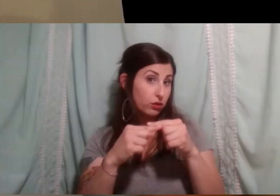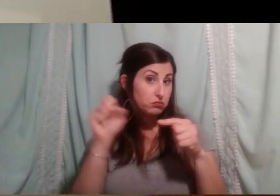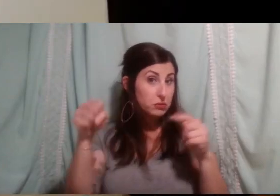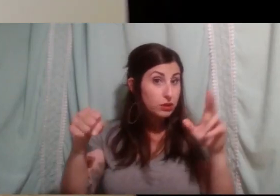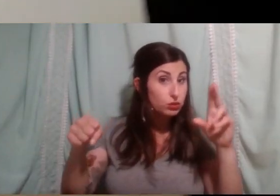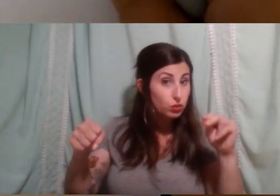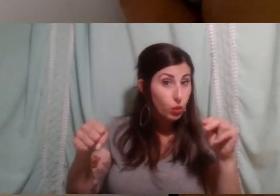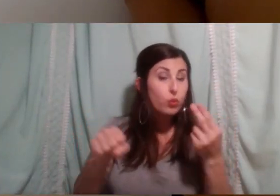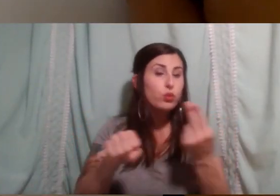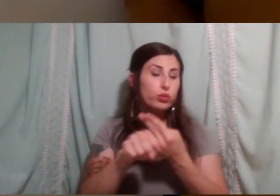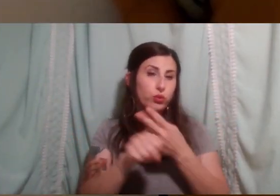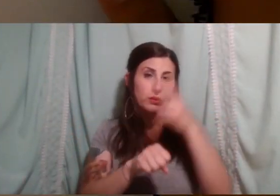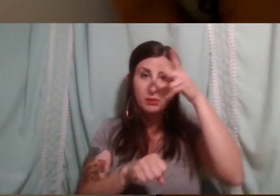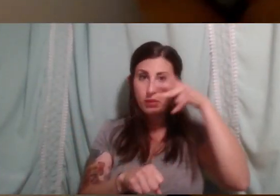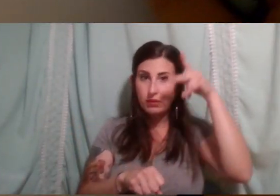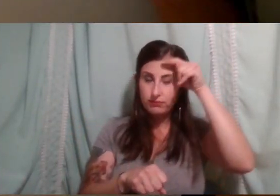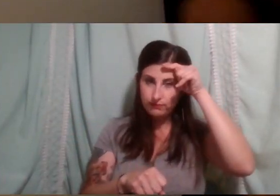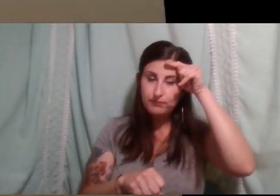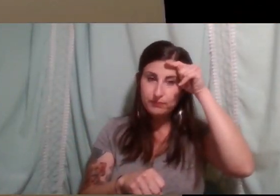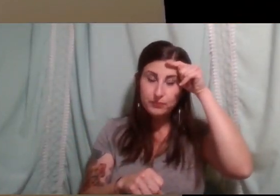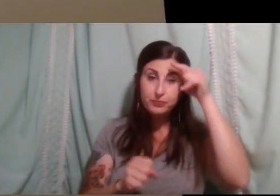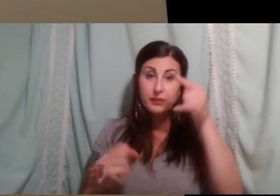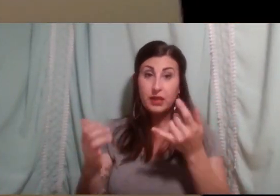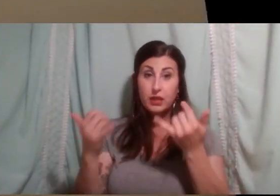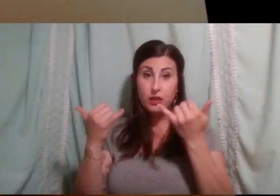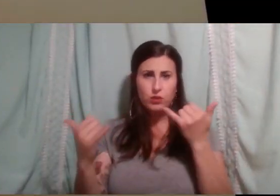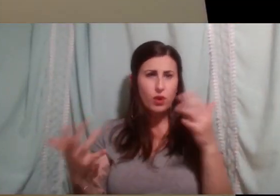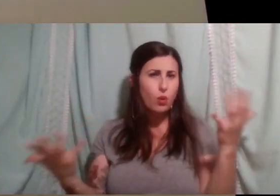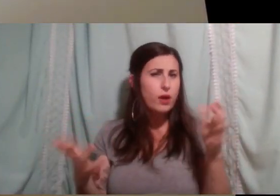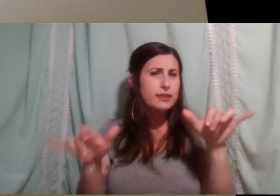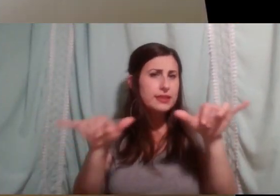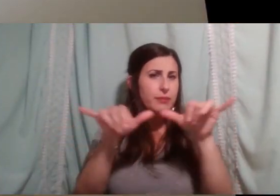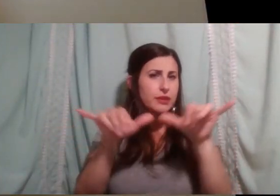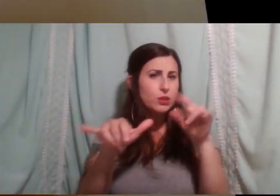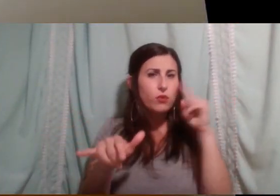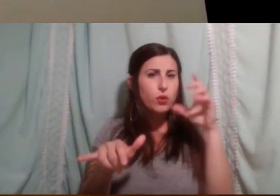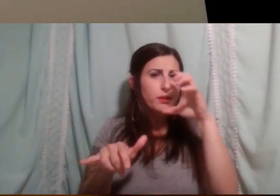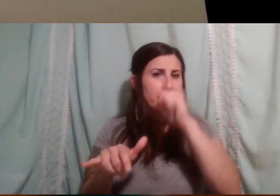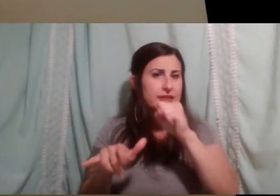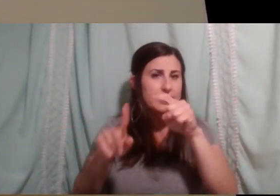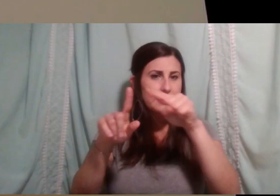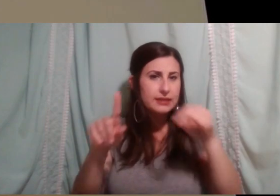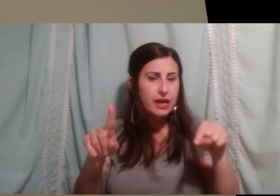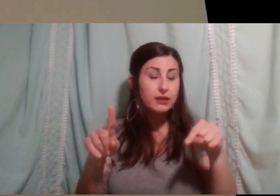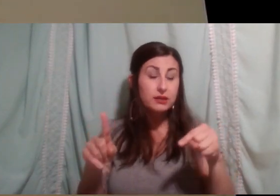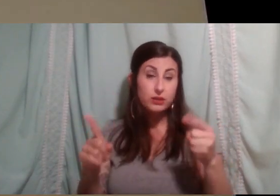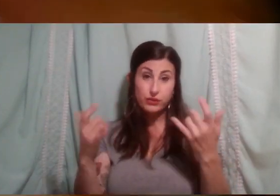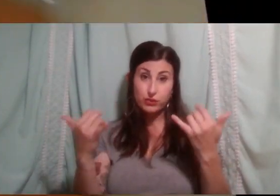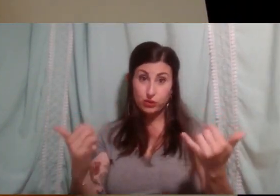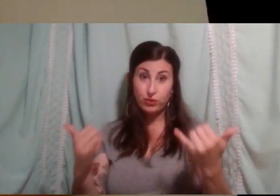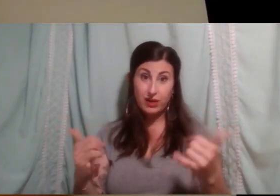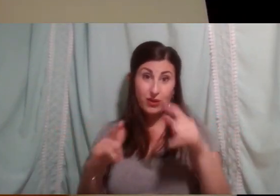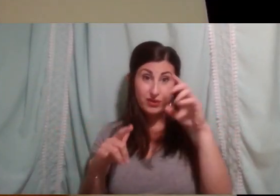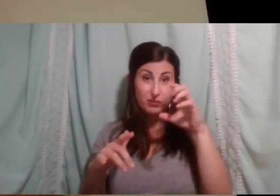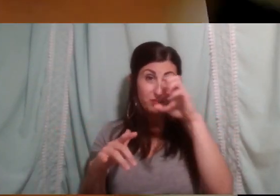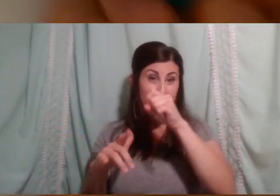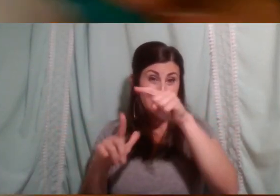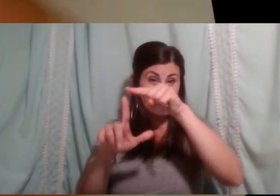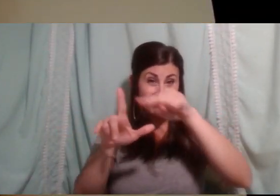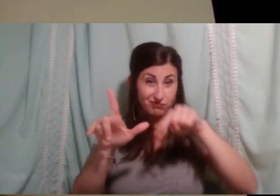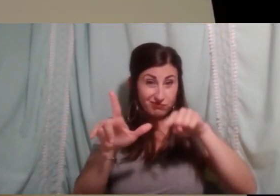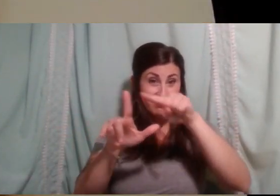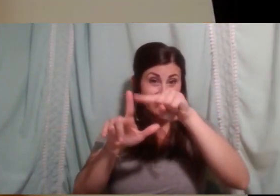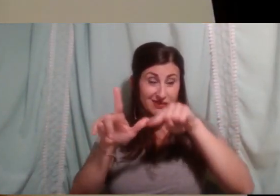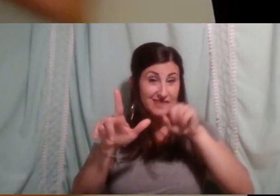Pythagorean theorem? Okay, so what is the length of the missing side? Well, in this case, our missing side is